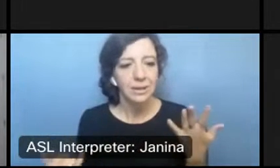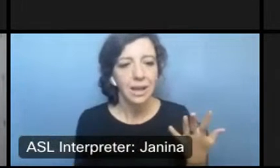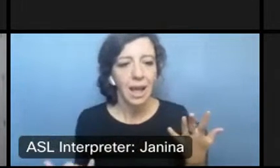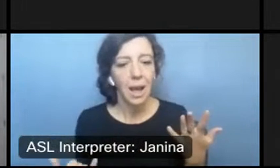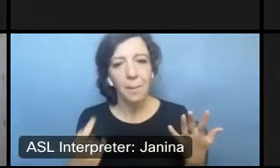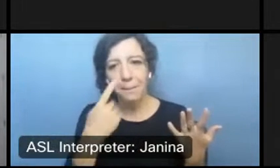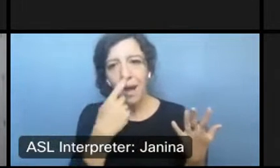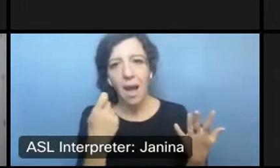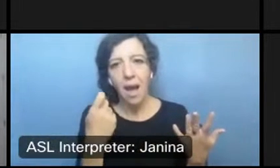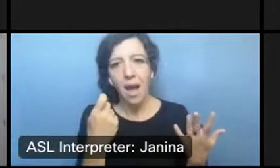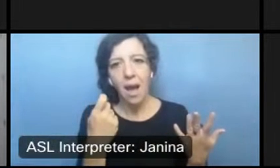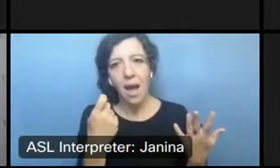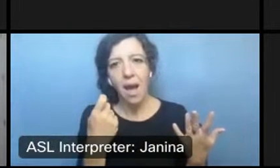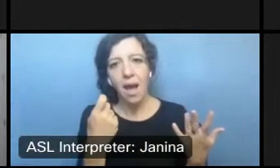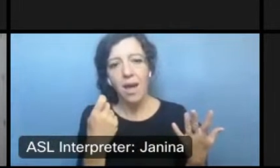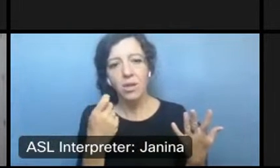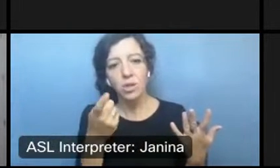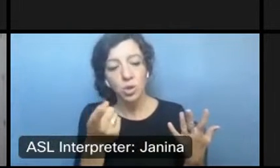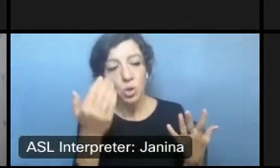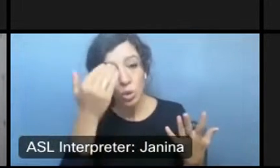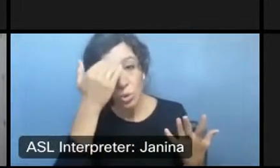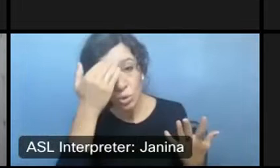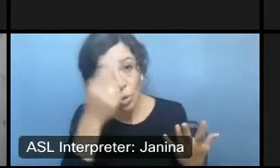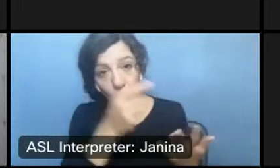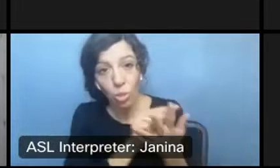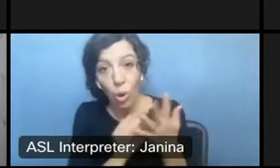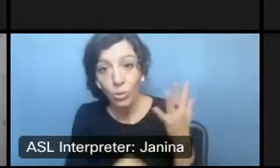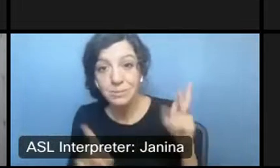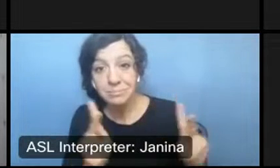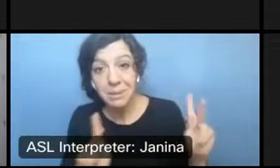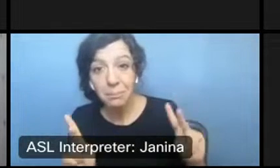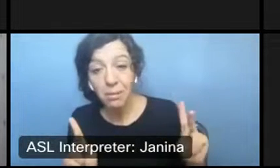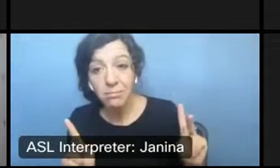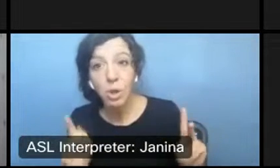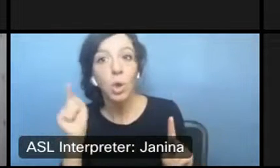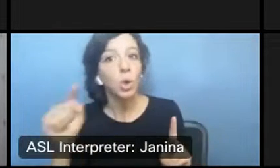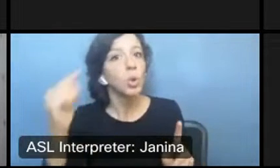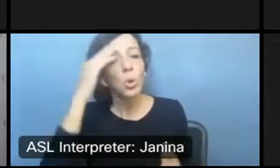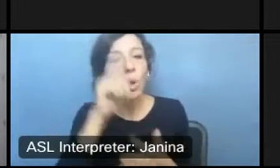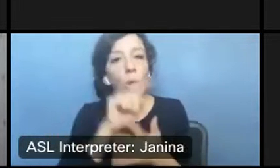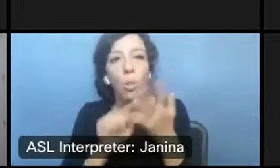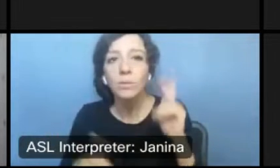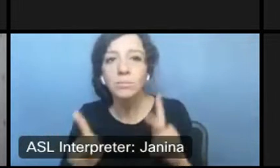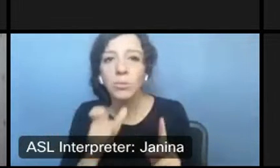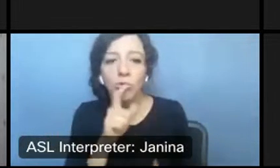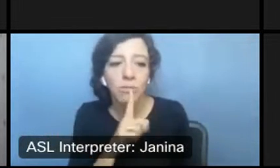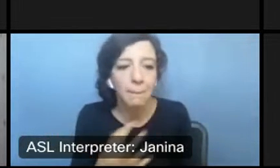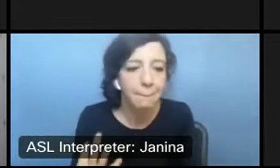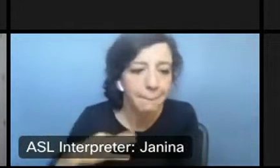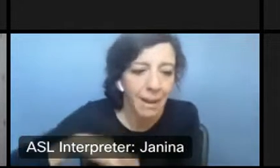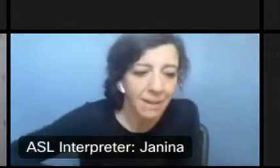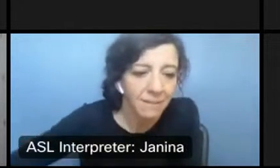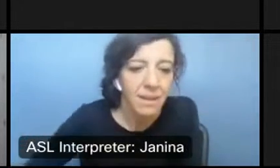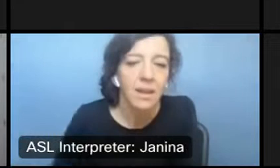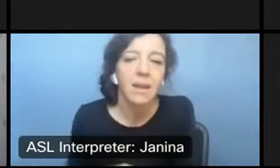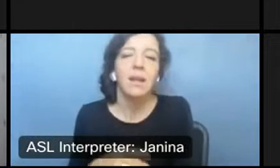know that, like, you know those individuals, right? You know those ones that are, benefiting, you feel like, really strongly from the